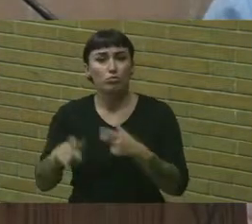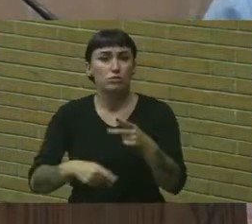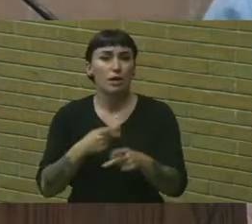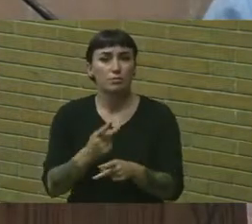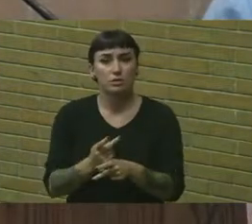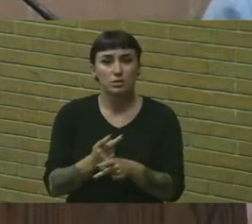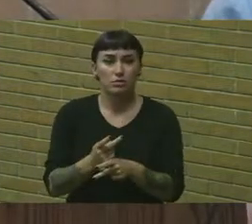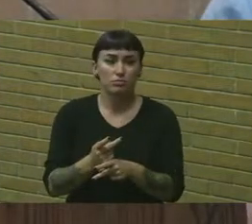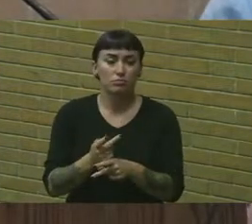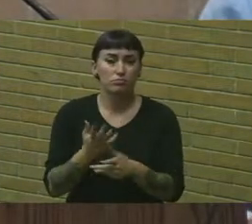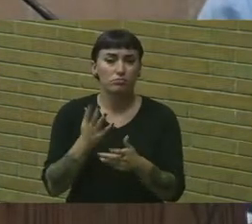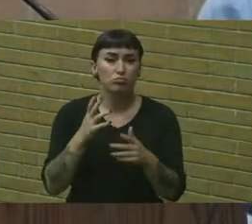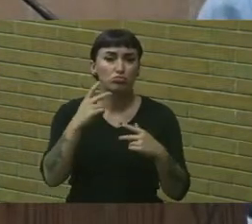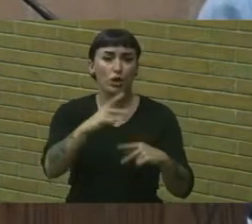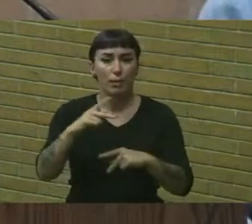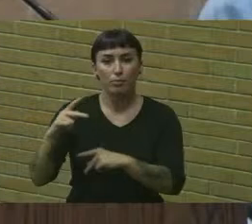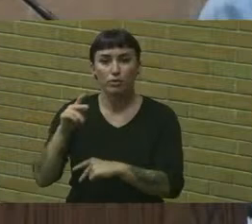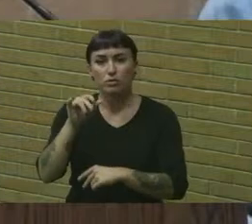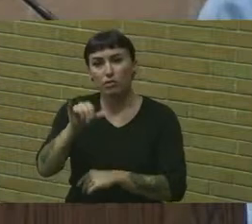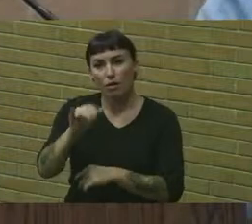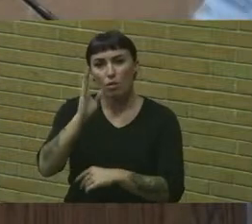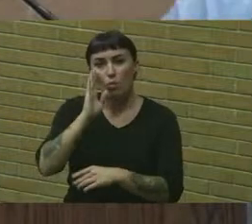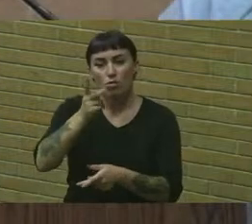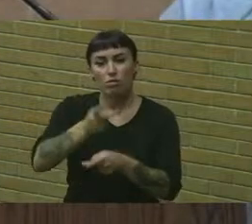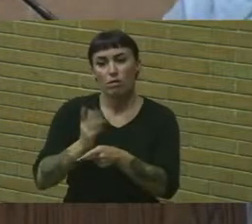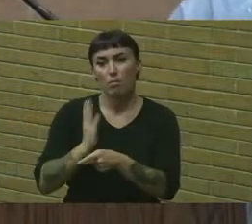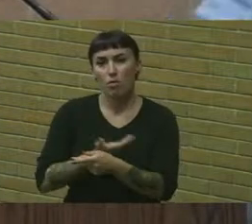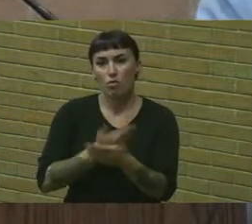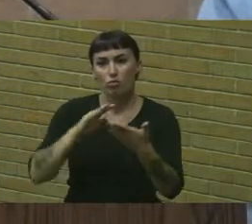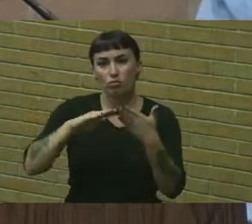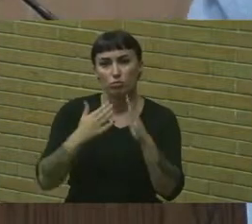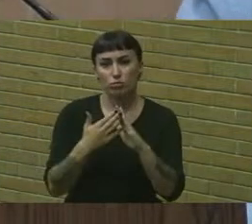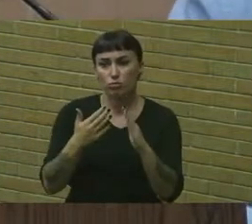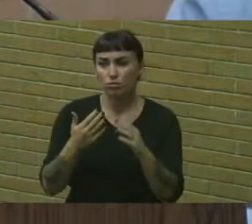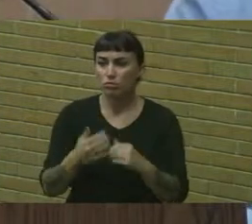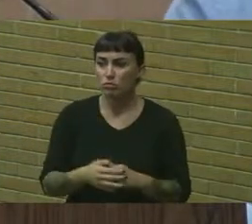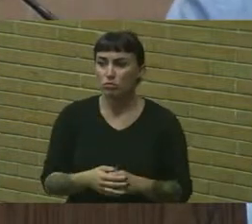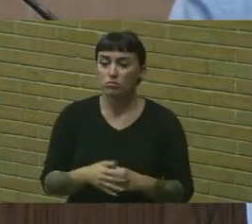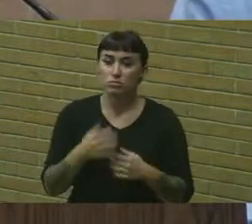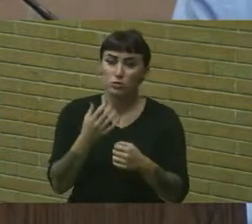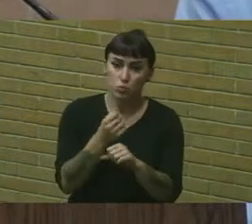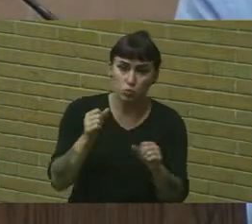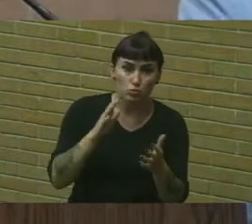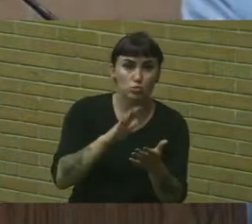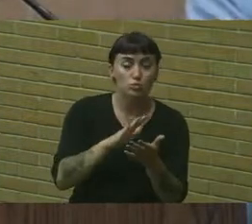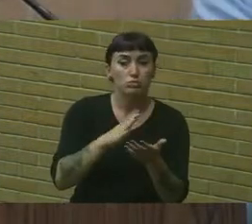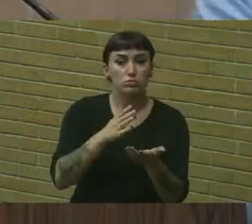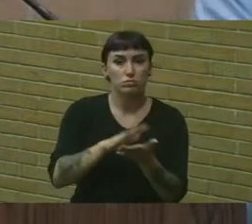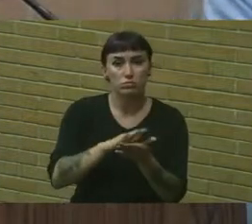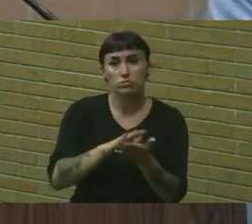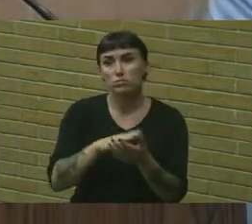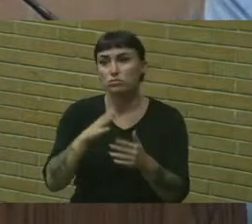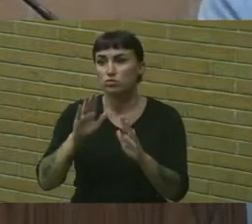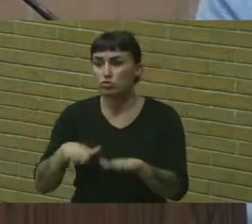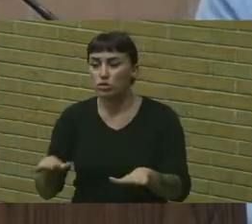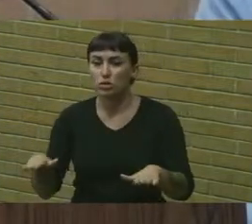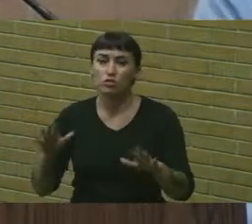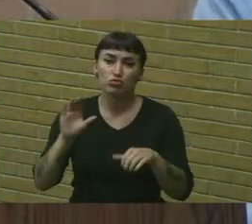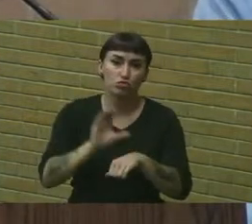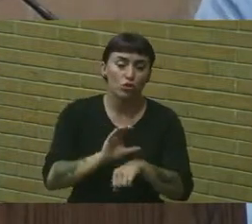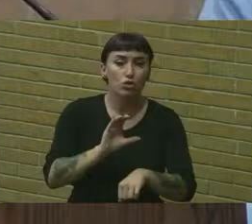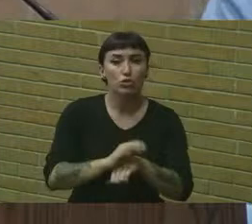of parameters that will keep our community, whether it's schools, children,